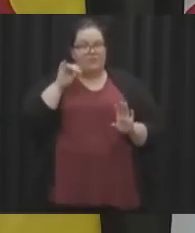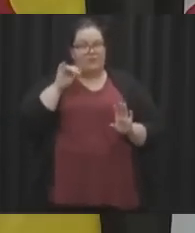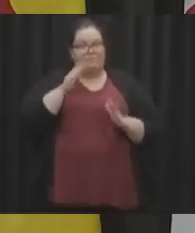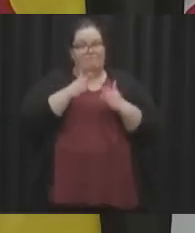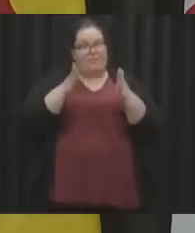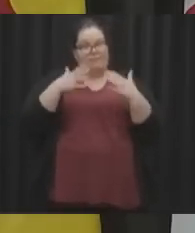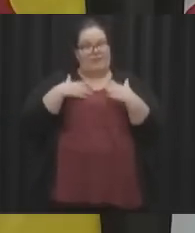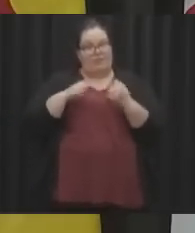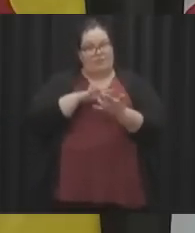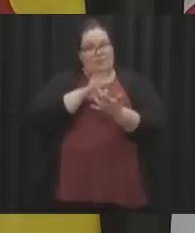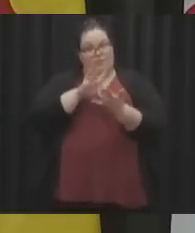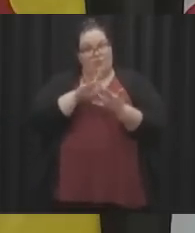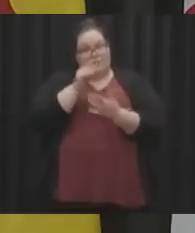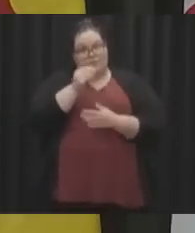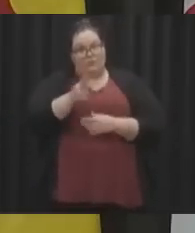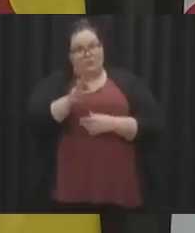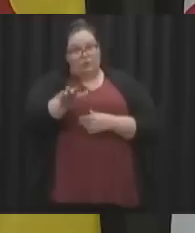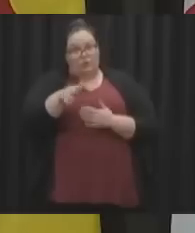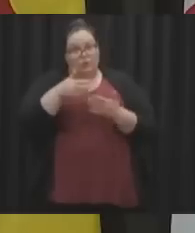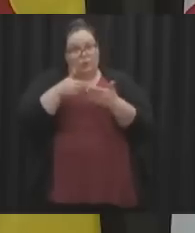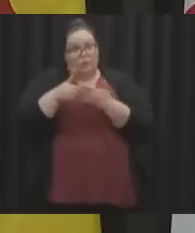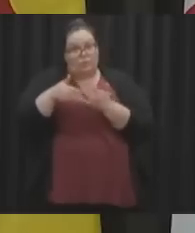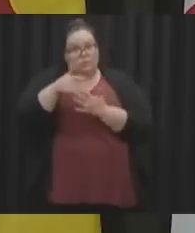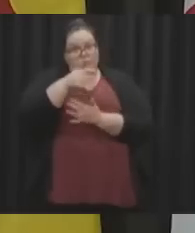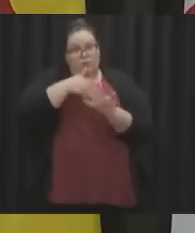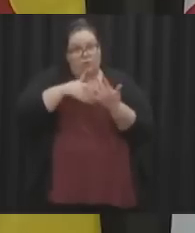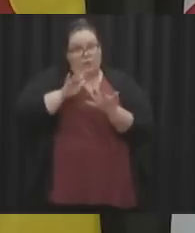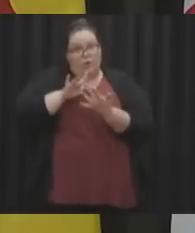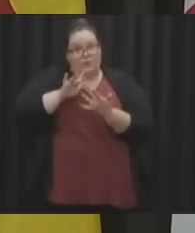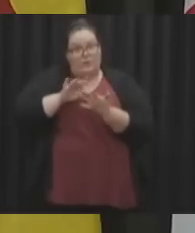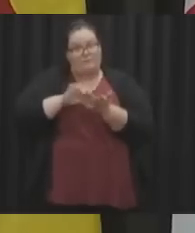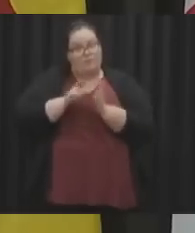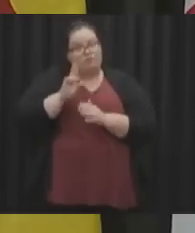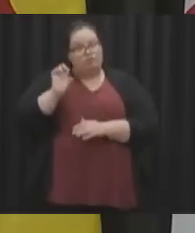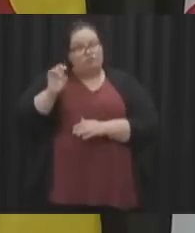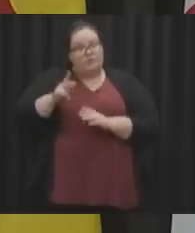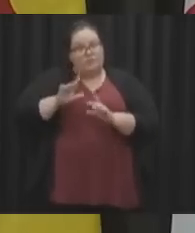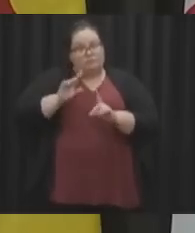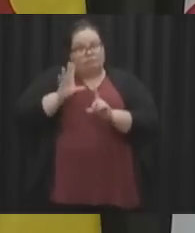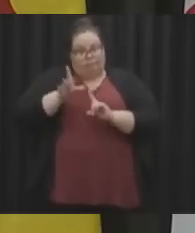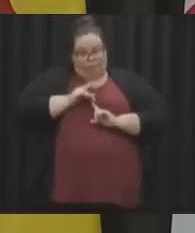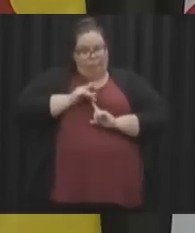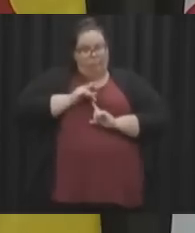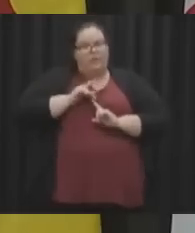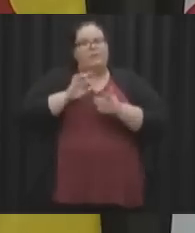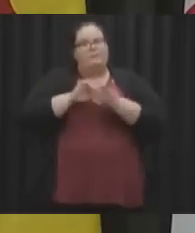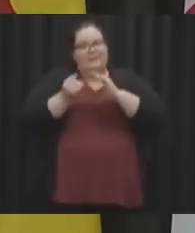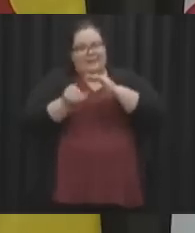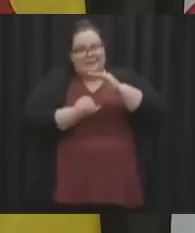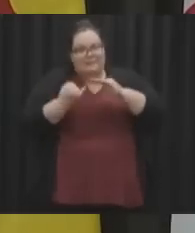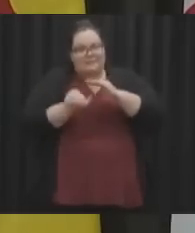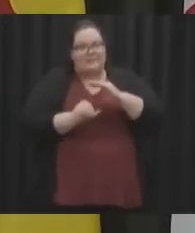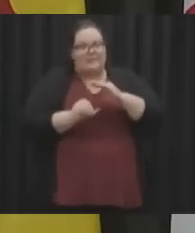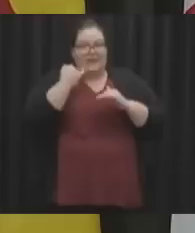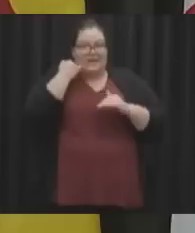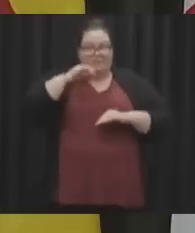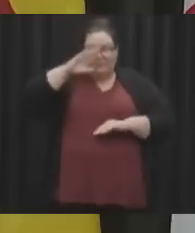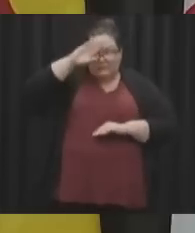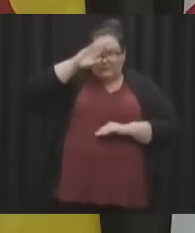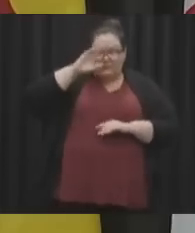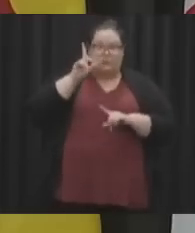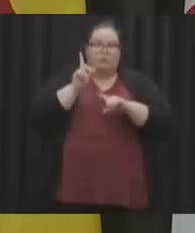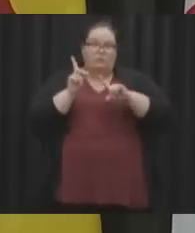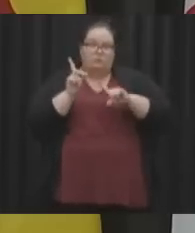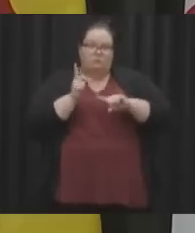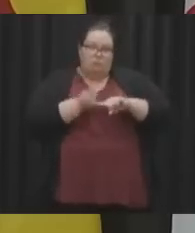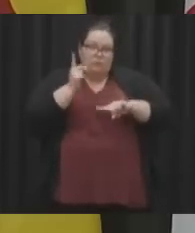your test through the online form. And again, as we've seen the numbers increase outside of our border with Quebec, we know that it's